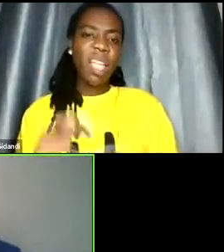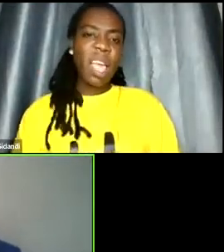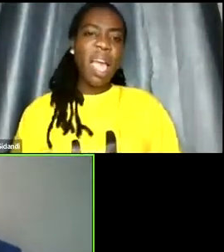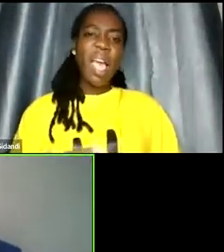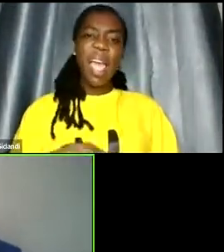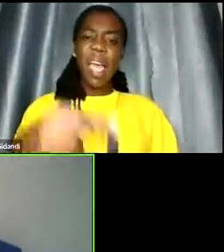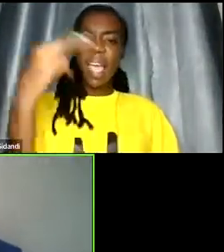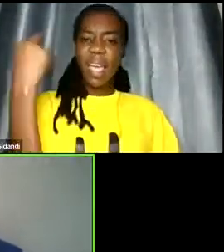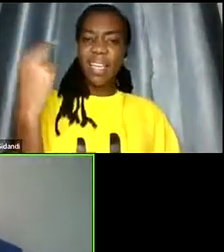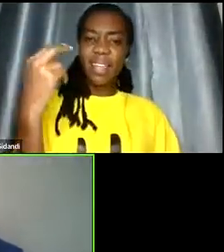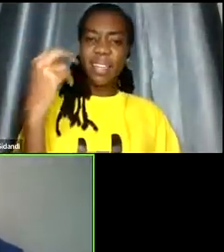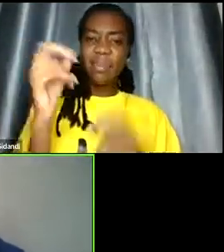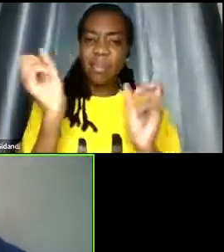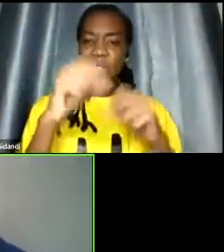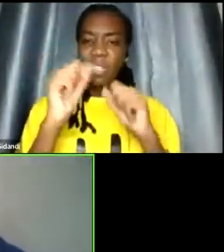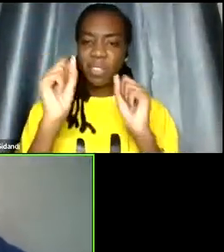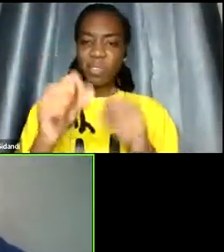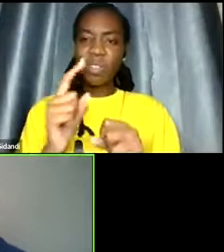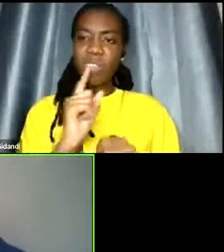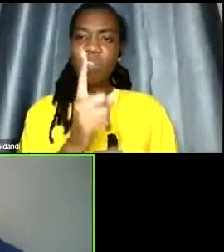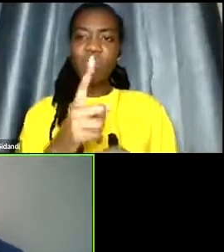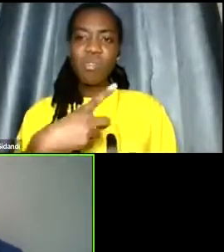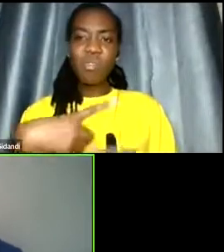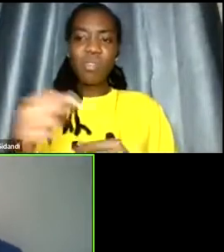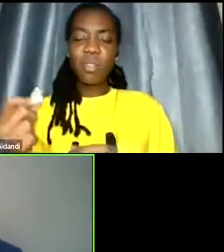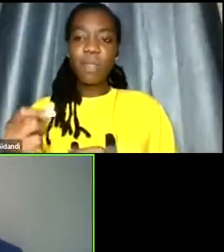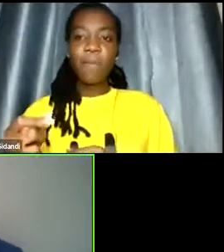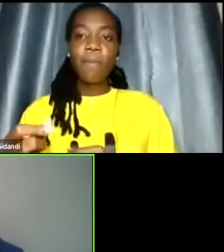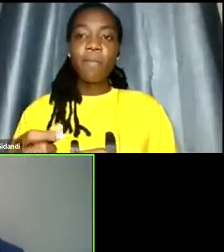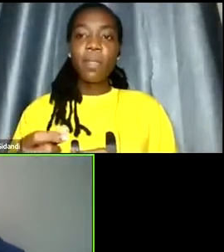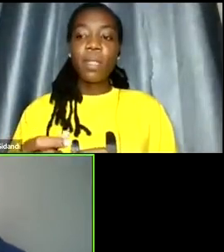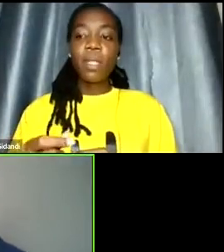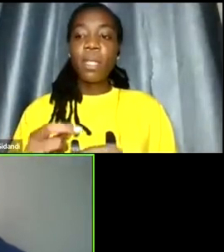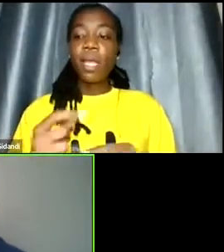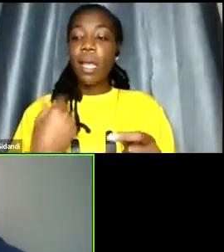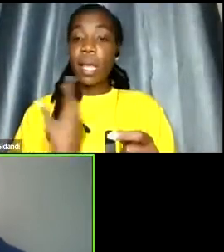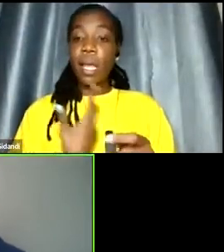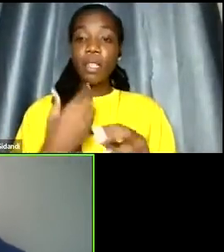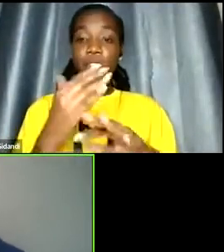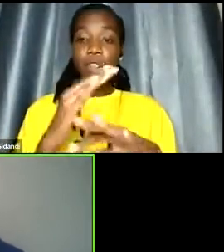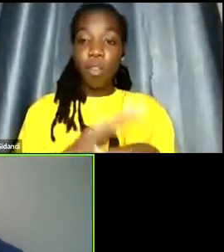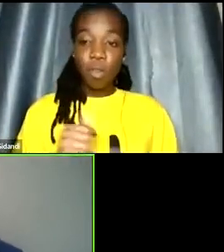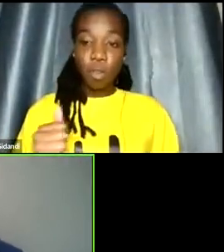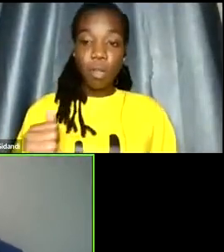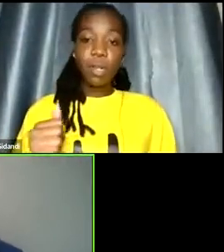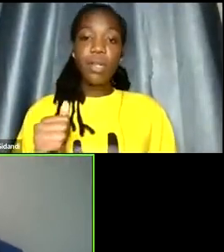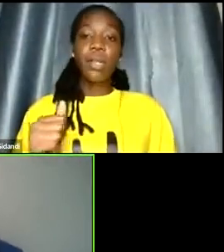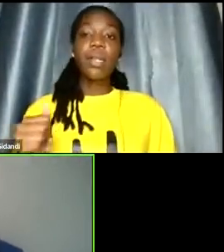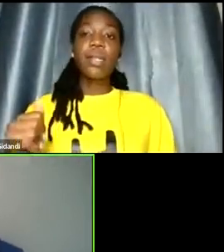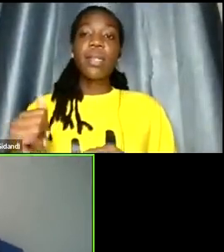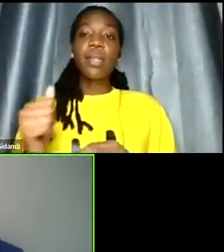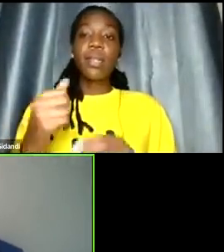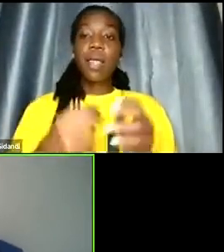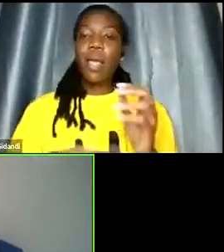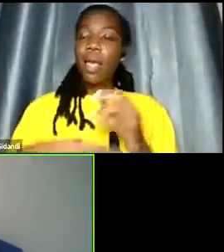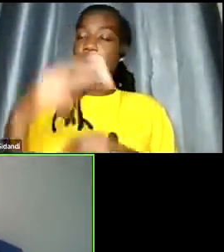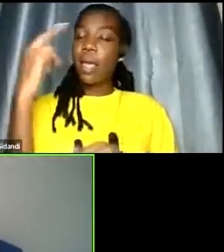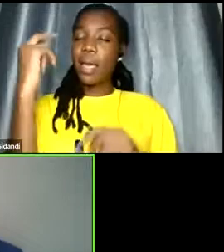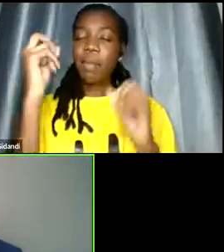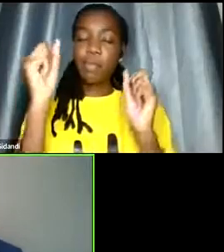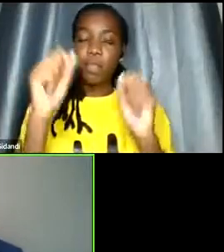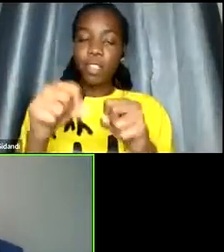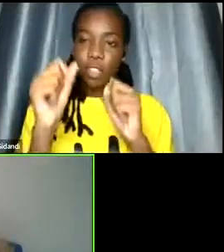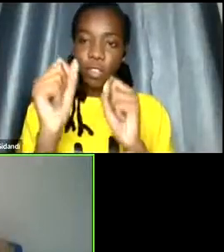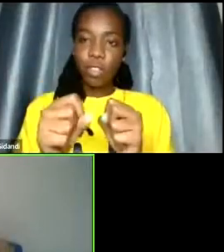exco. We call them A-listers and also known as high potential staff. It does not necessarily